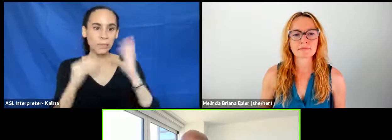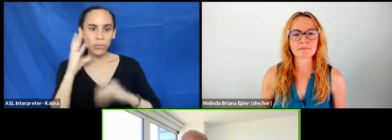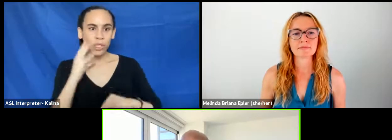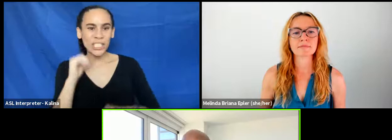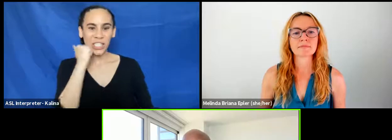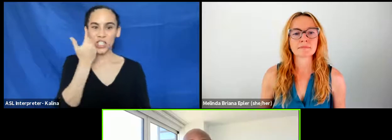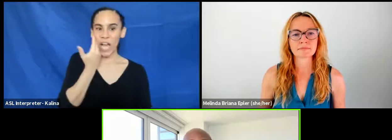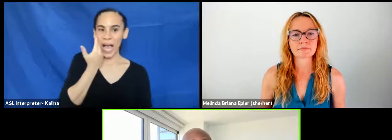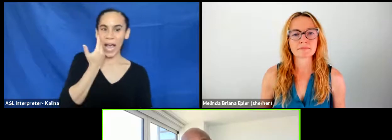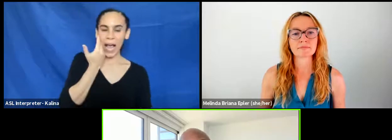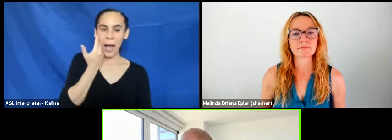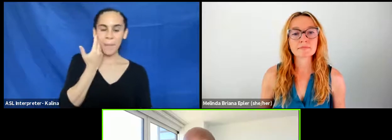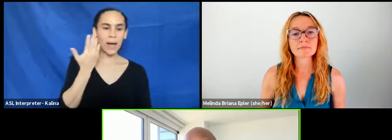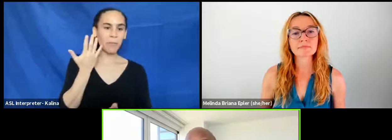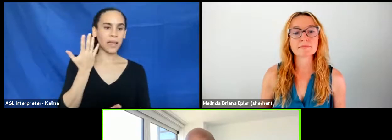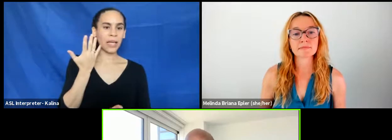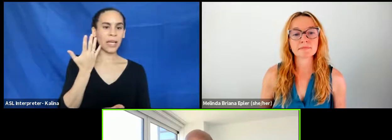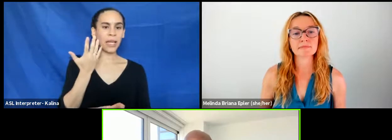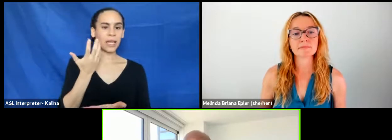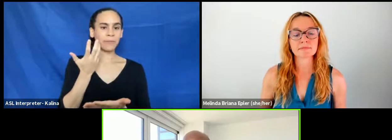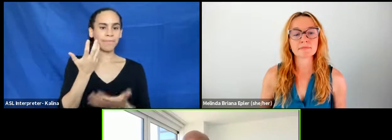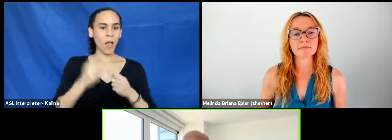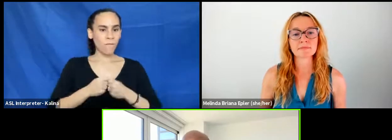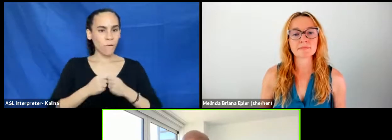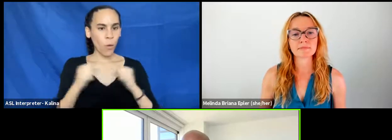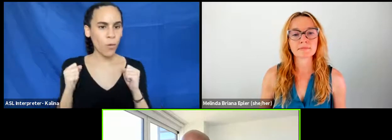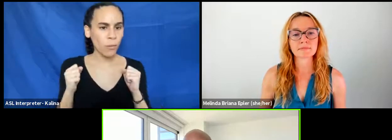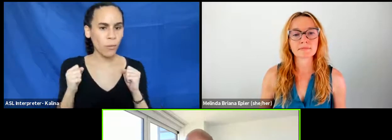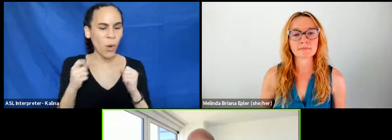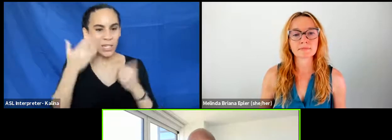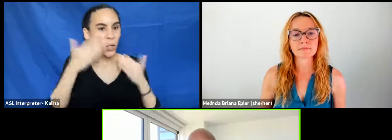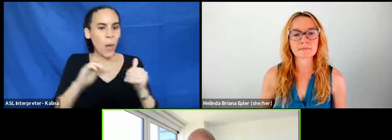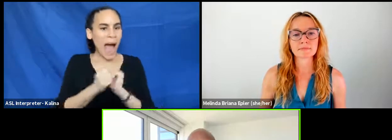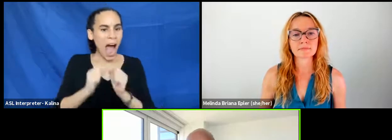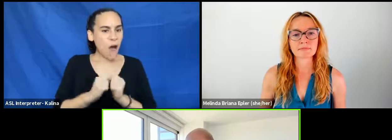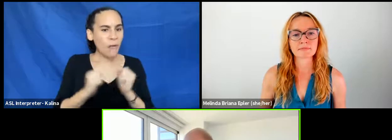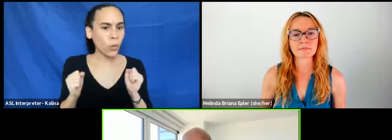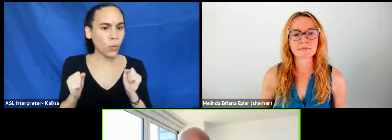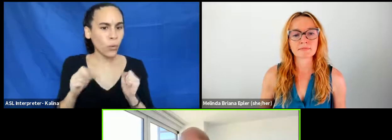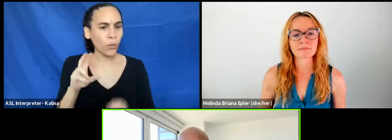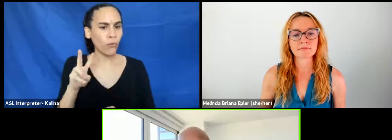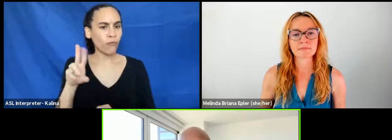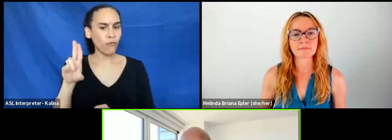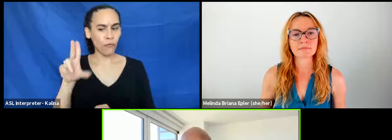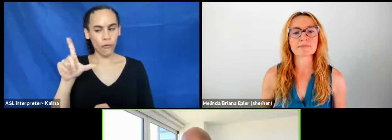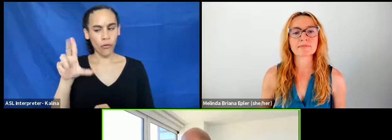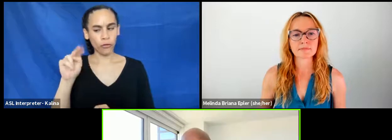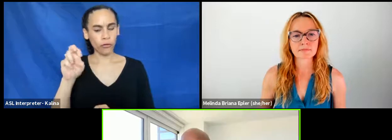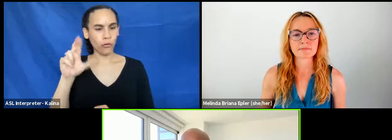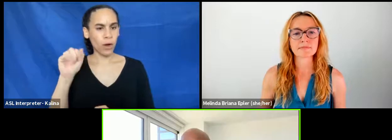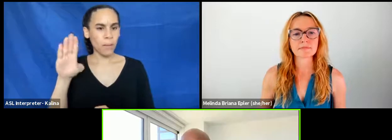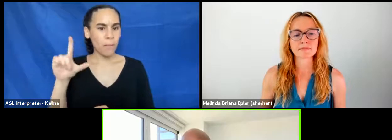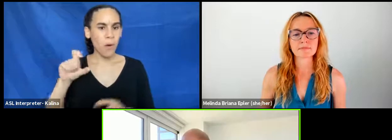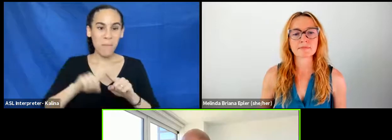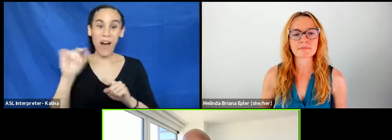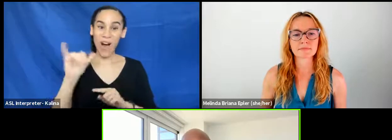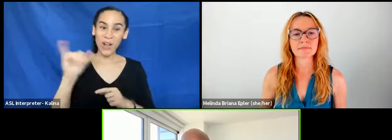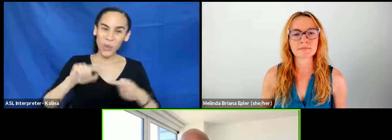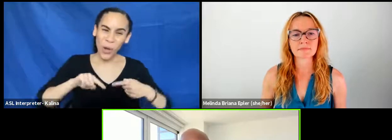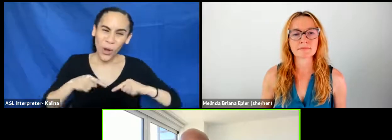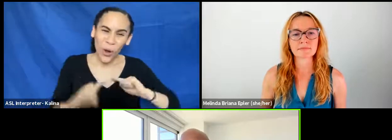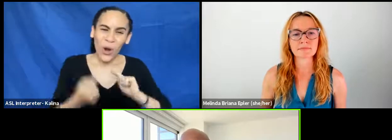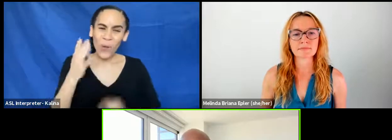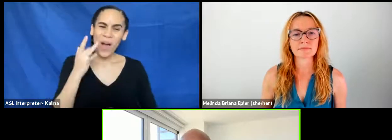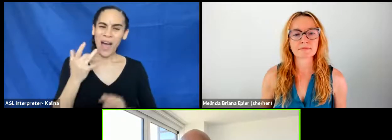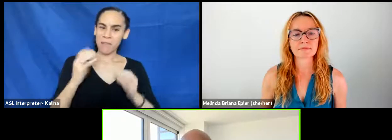vulnerable, or didn't know how to be vulnerable, or were hurting also, but didn't have a community. And so over the years,